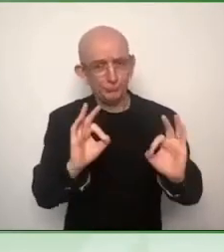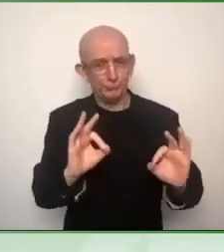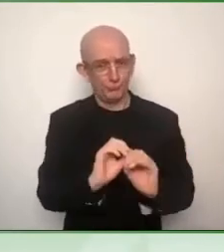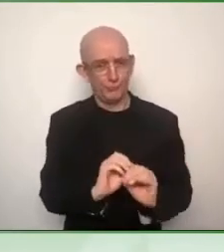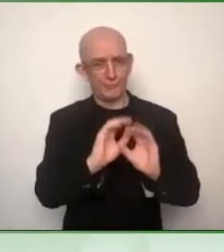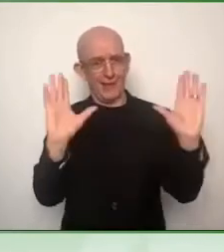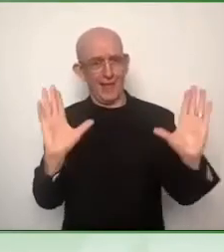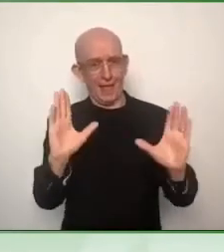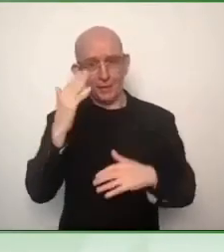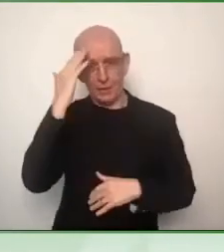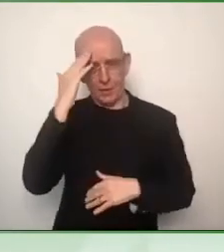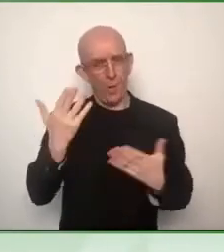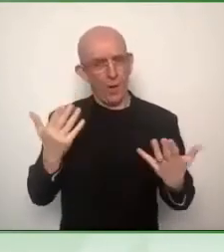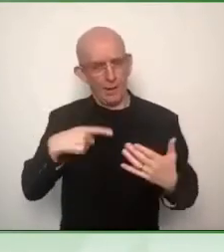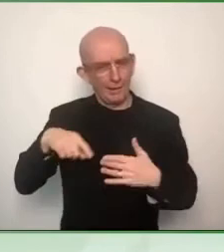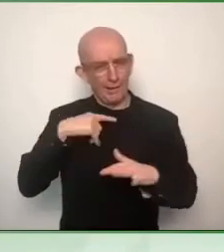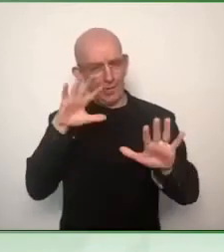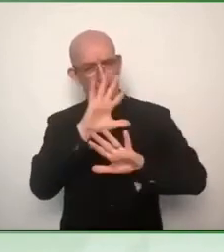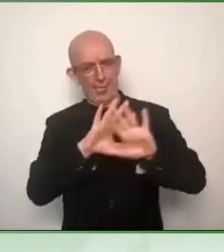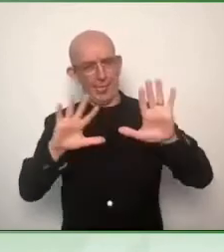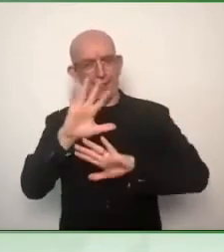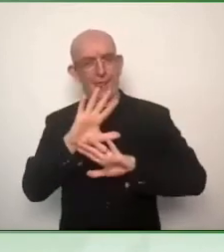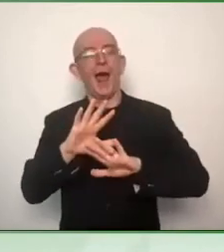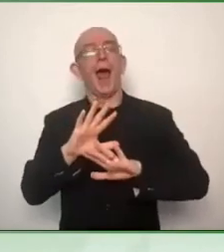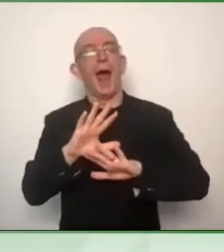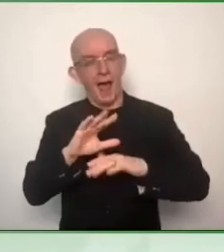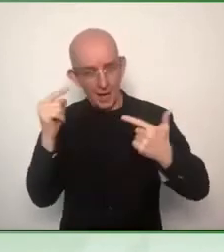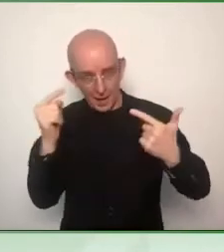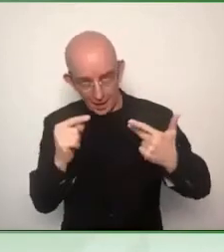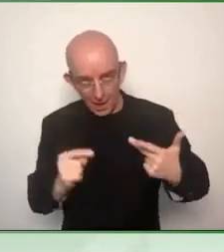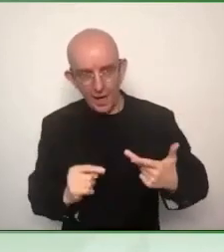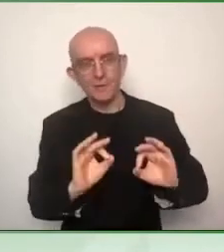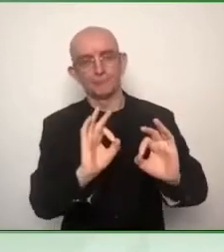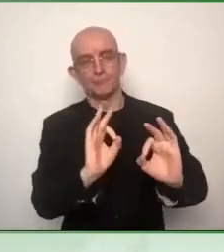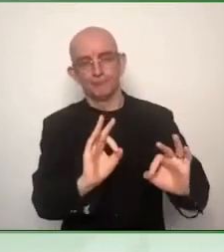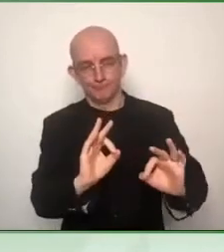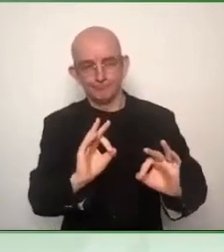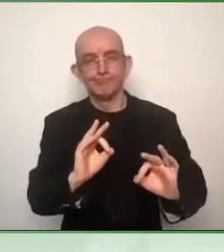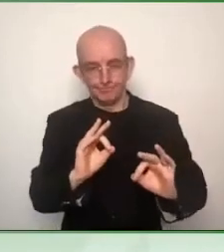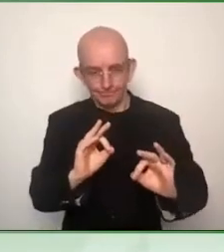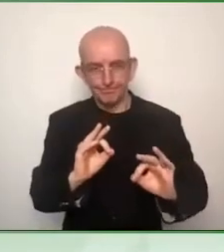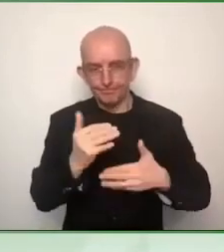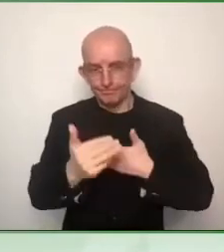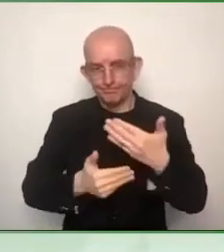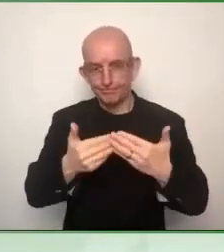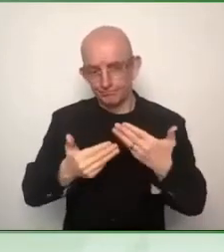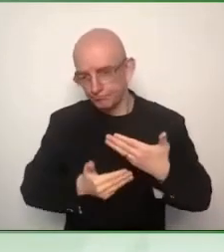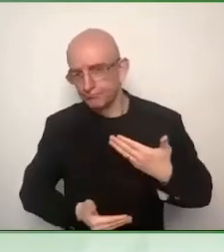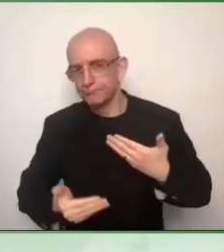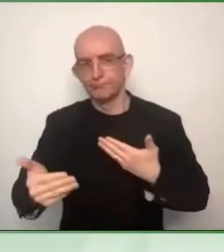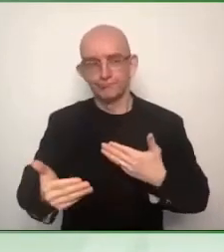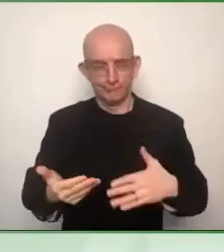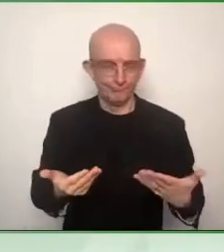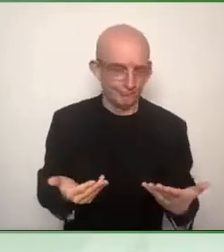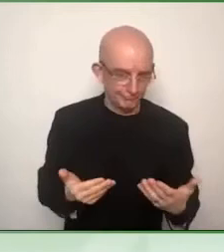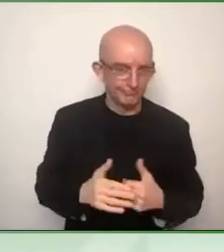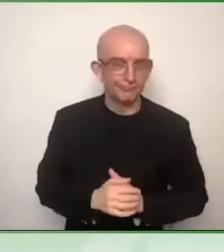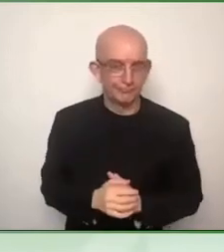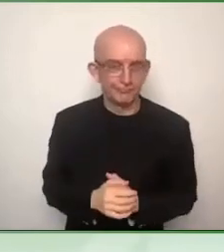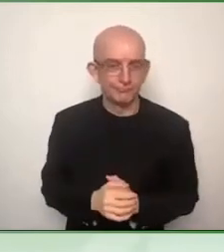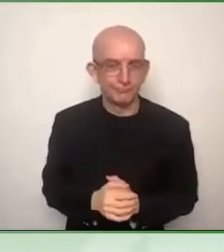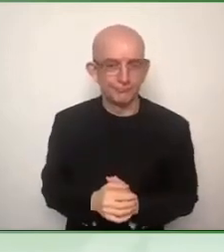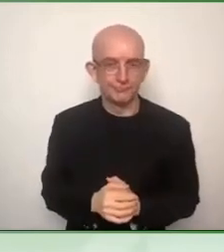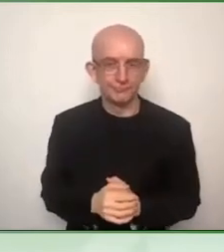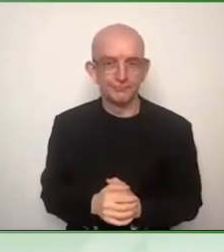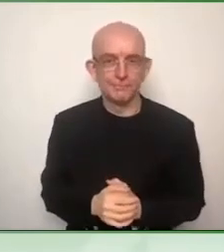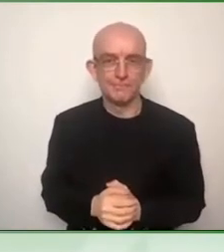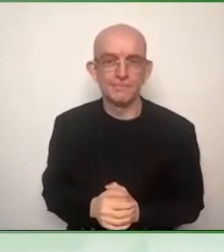brief clarifying question before I hand over to you, Shadi. What is a non-digital information? Is this the new word for a book or a phone call or what